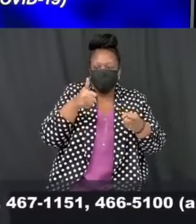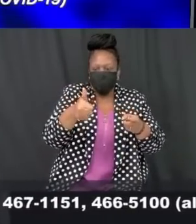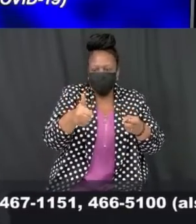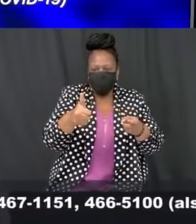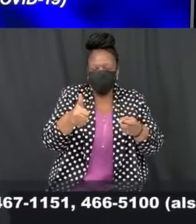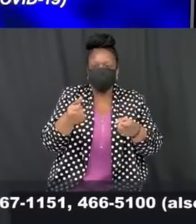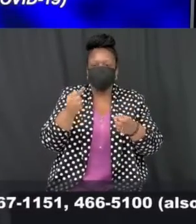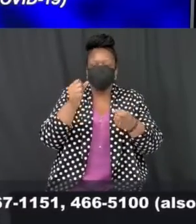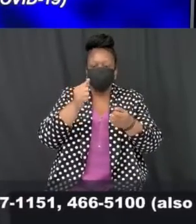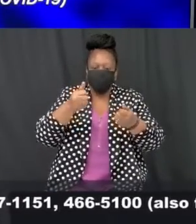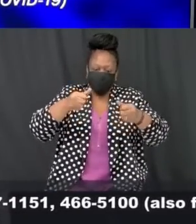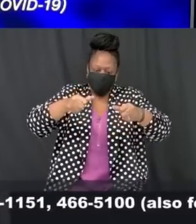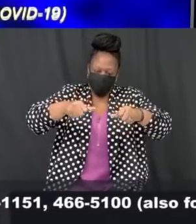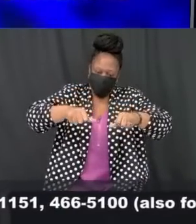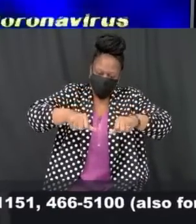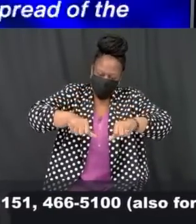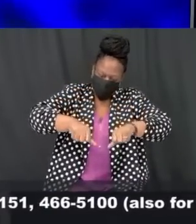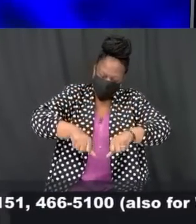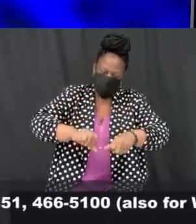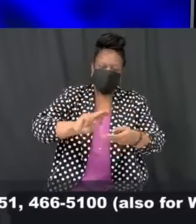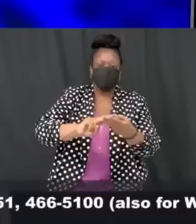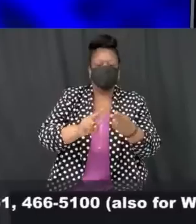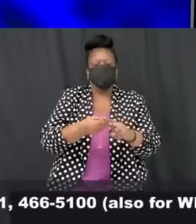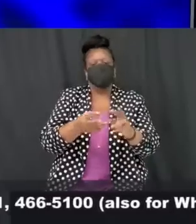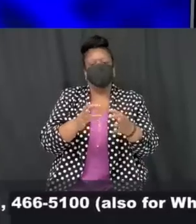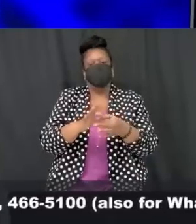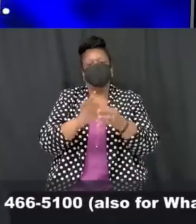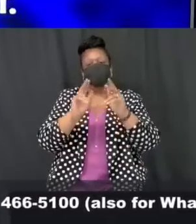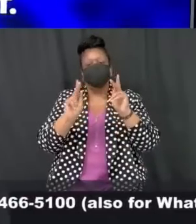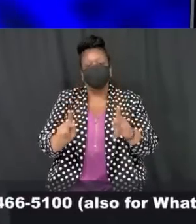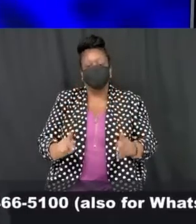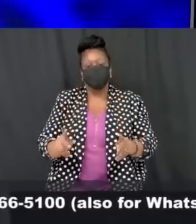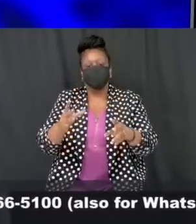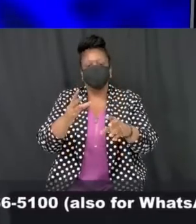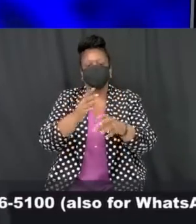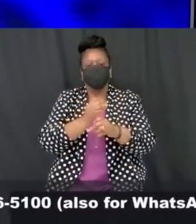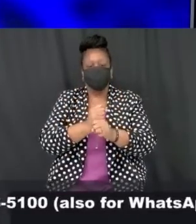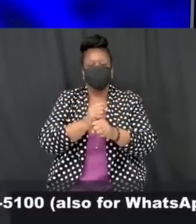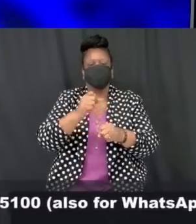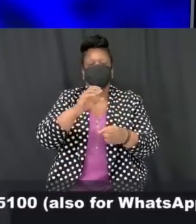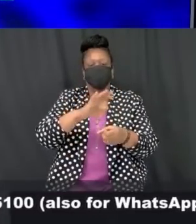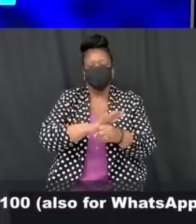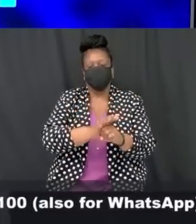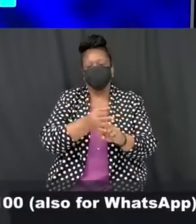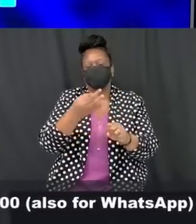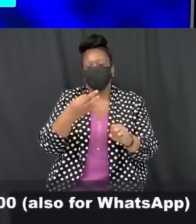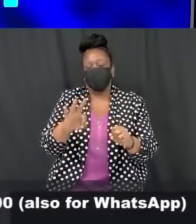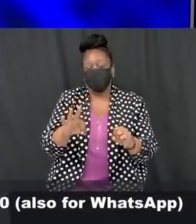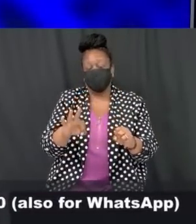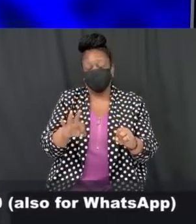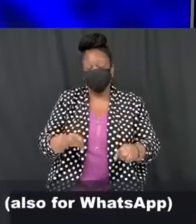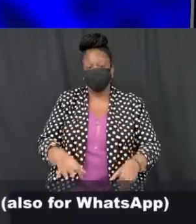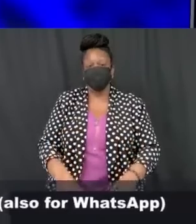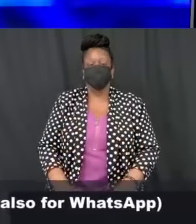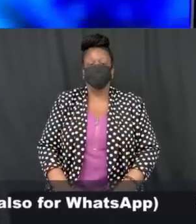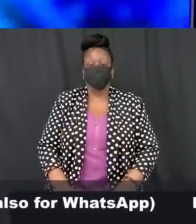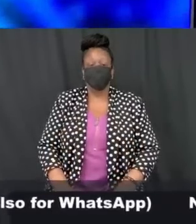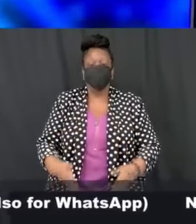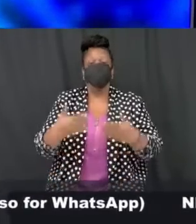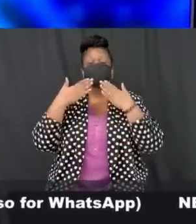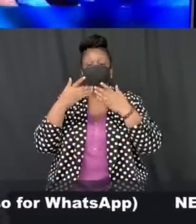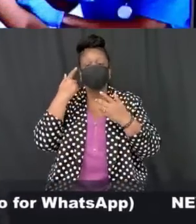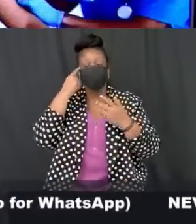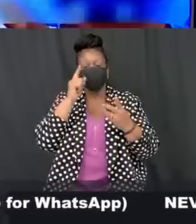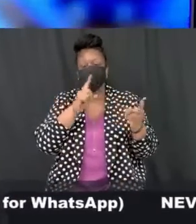reduce the number of cases that we have of the COVID-19